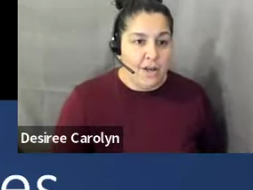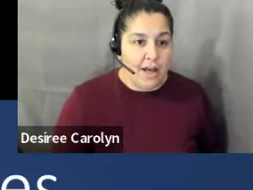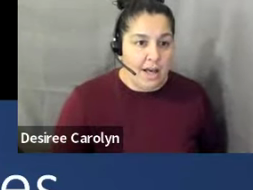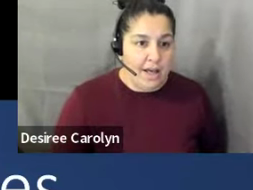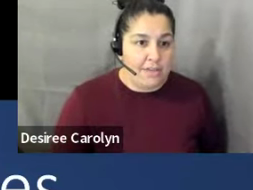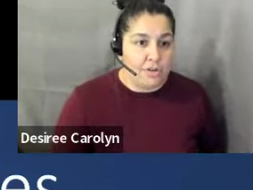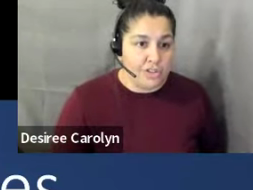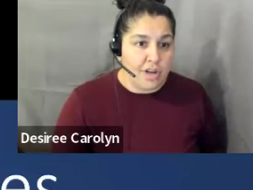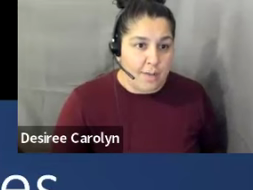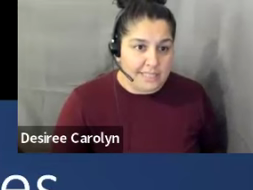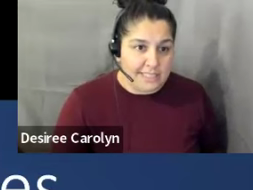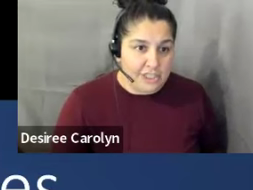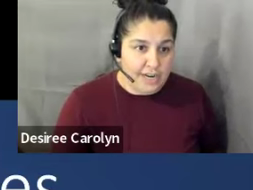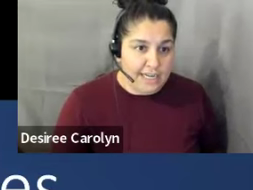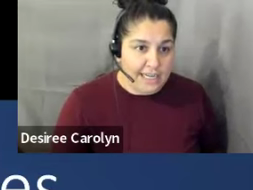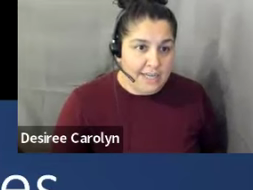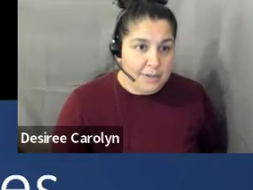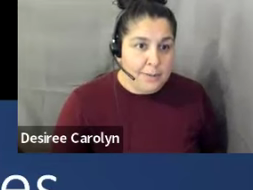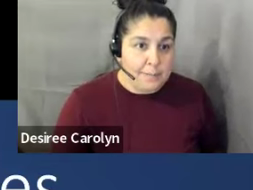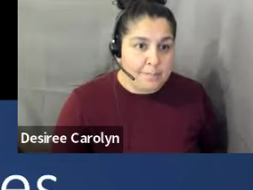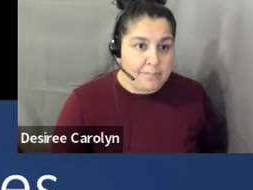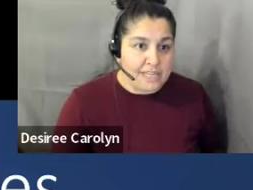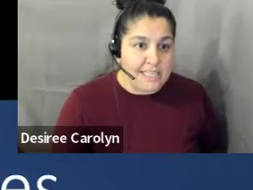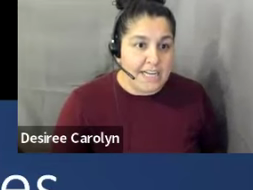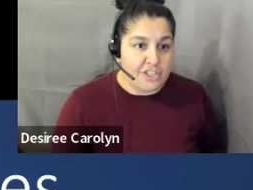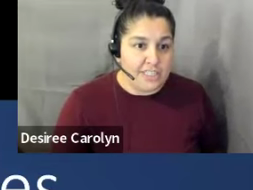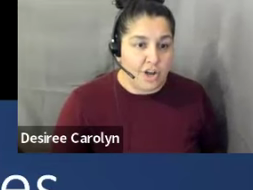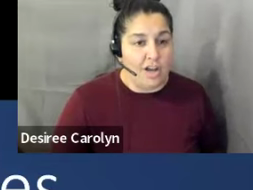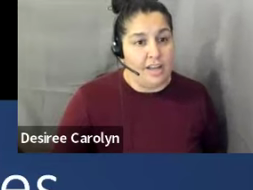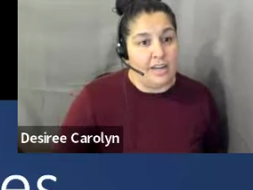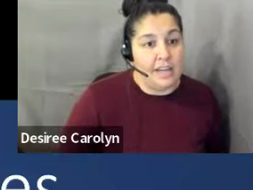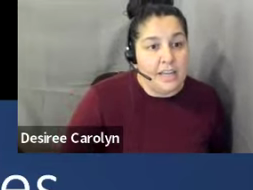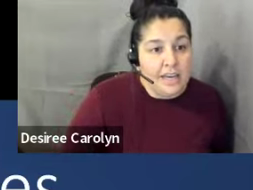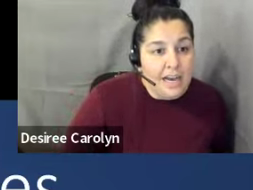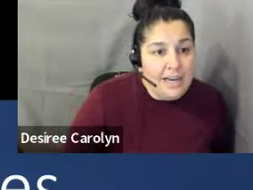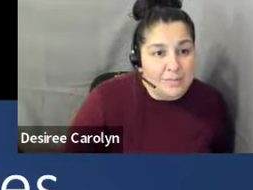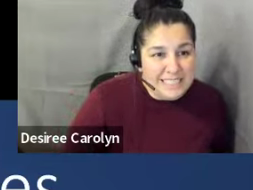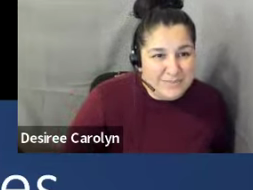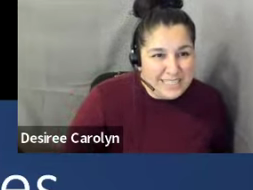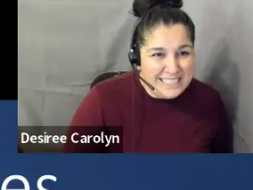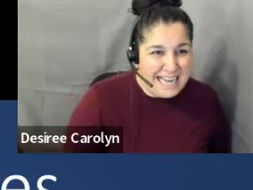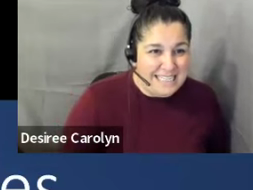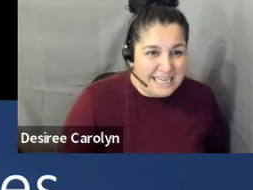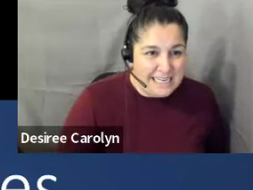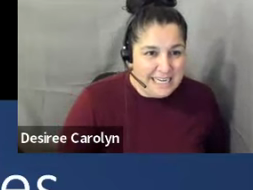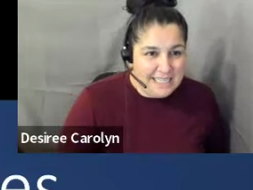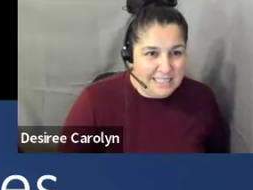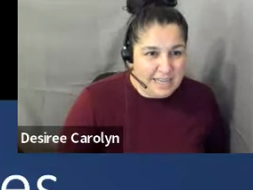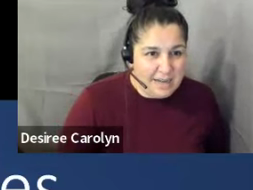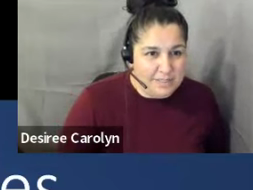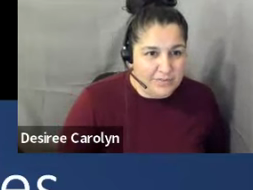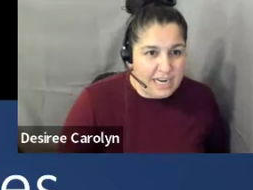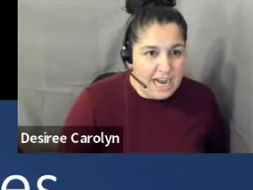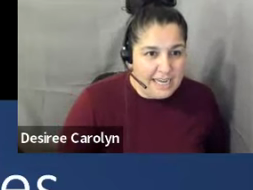the cultural competency training. The cultural competency training touches on different